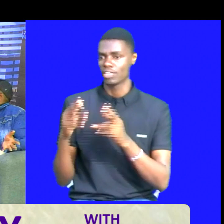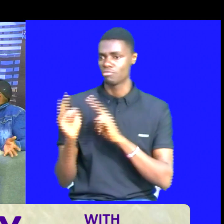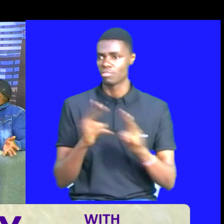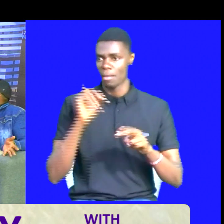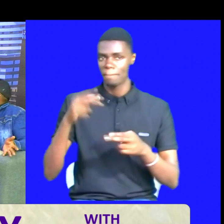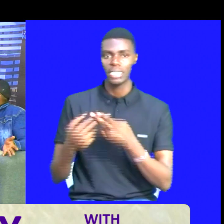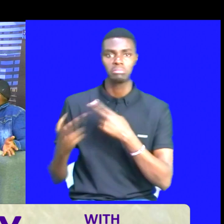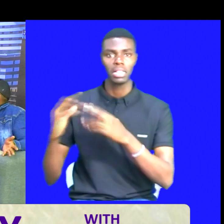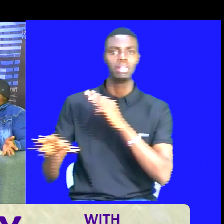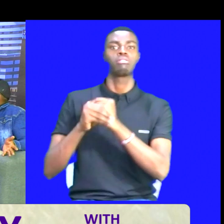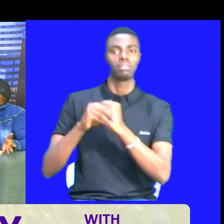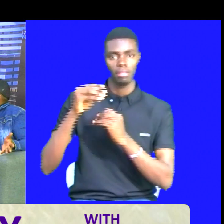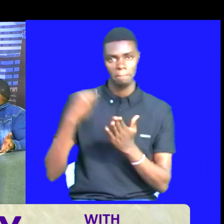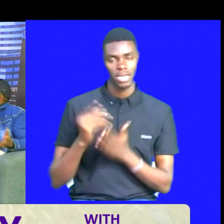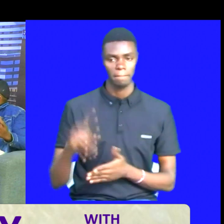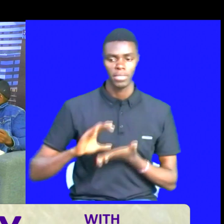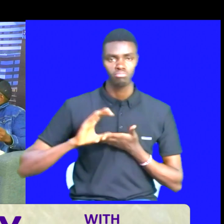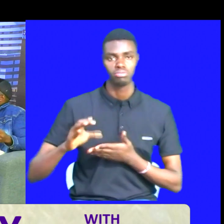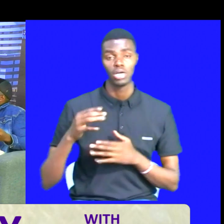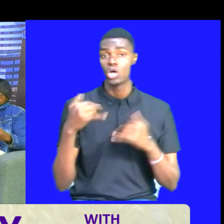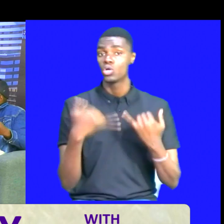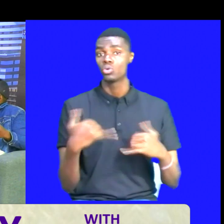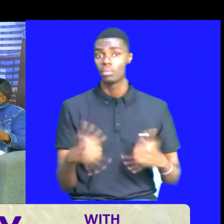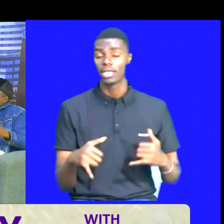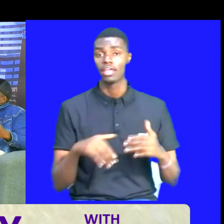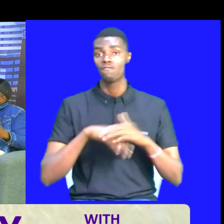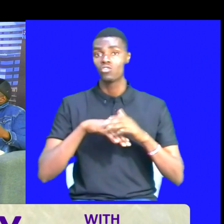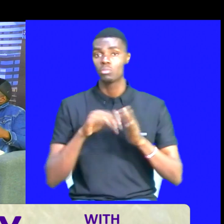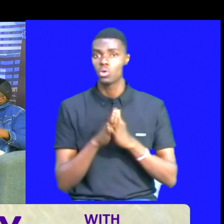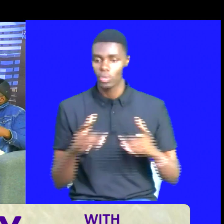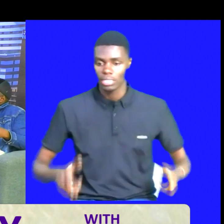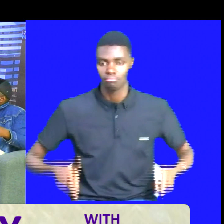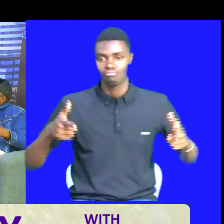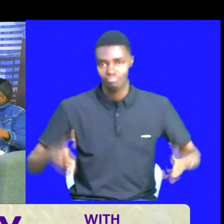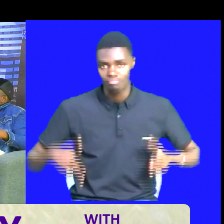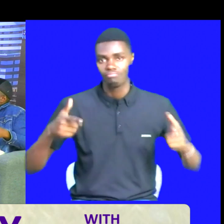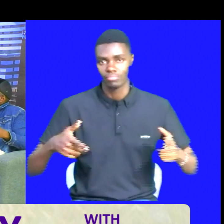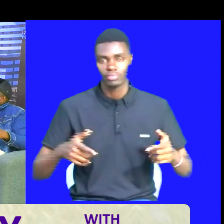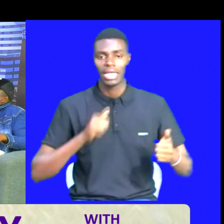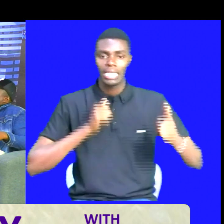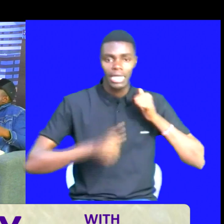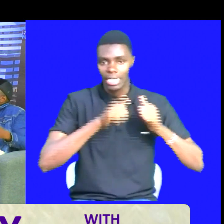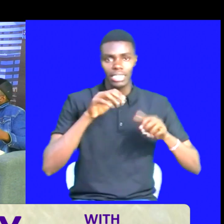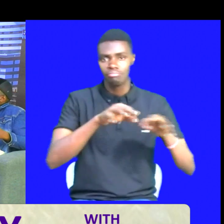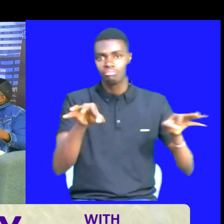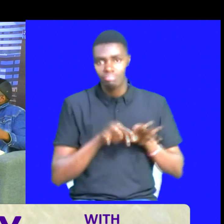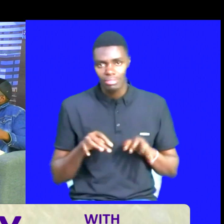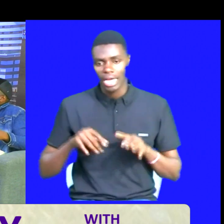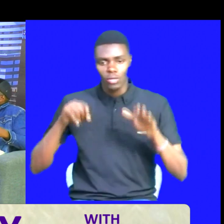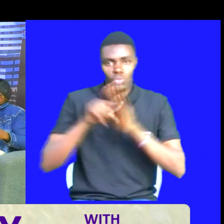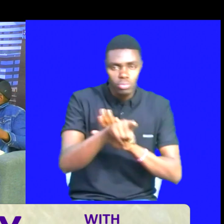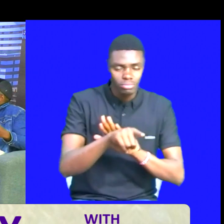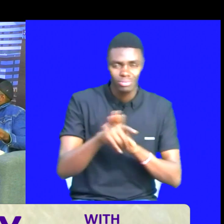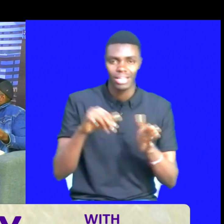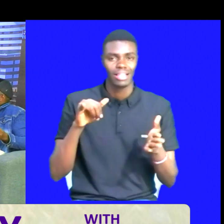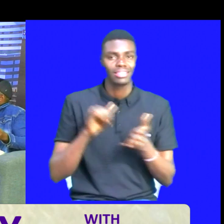doubled. Okay. Because to play football with the crutches and running all over the field and It takes even a lot. scoring a goal, Yes. it